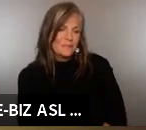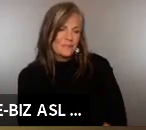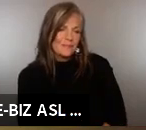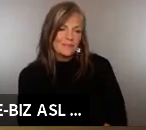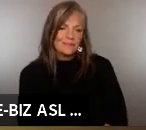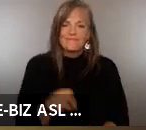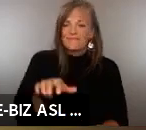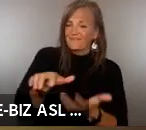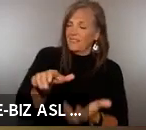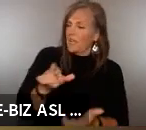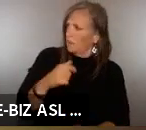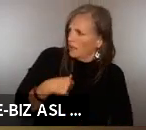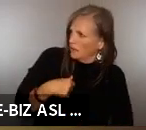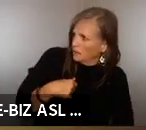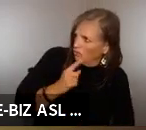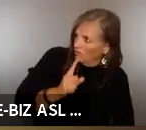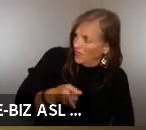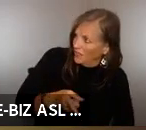really?